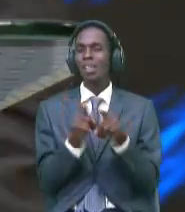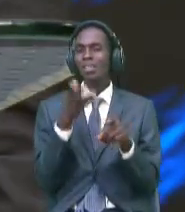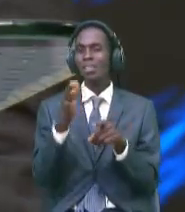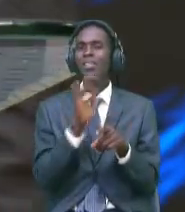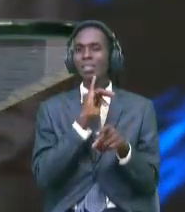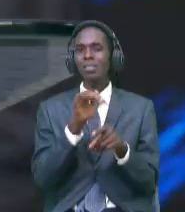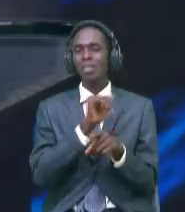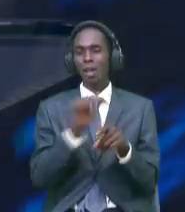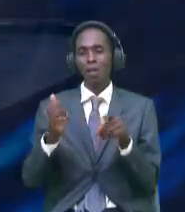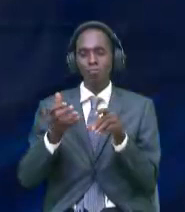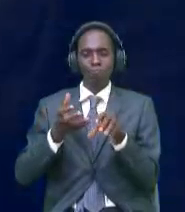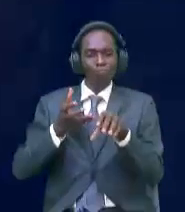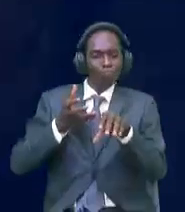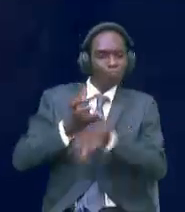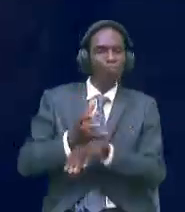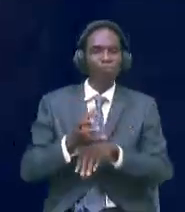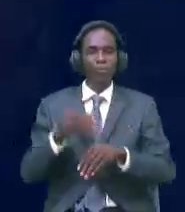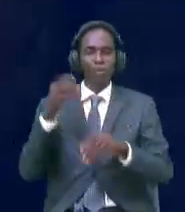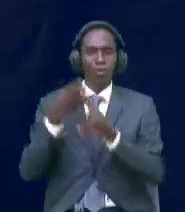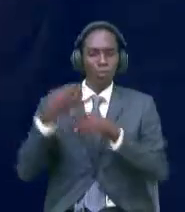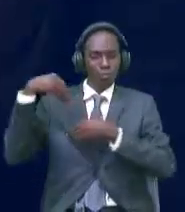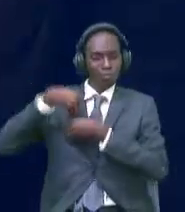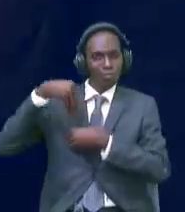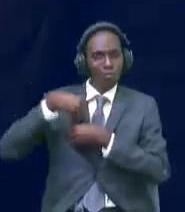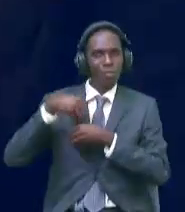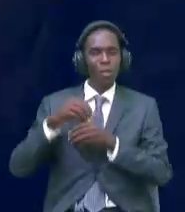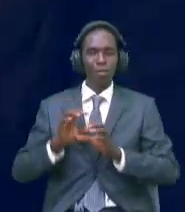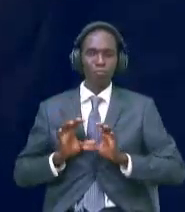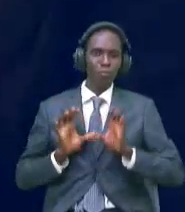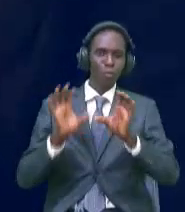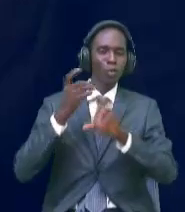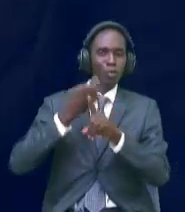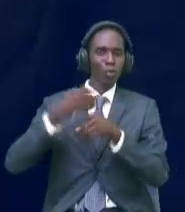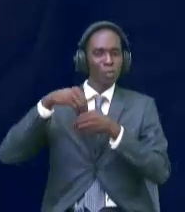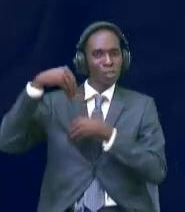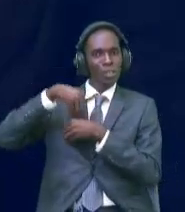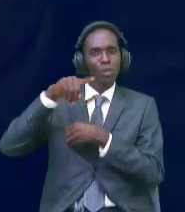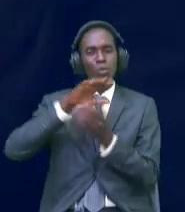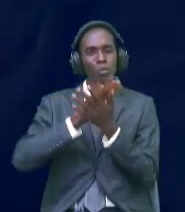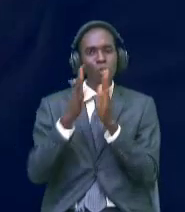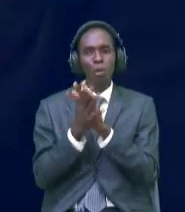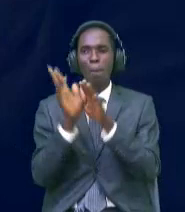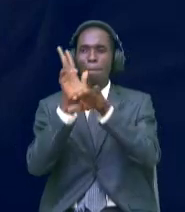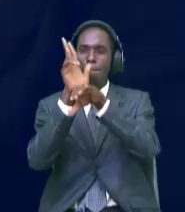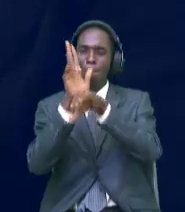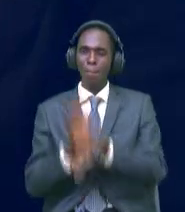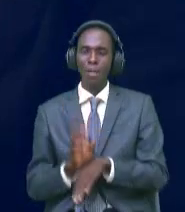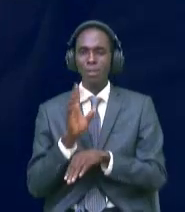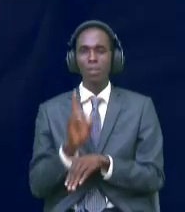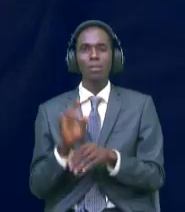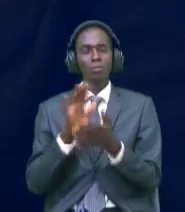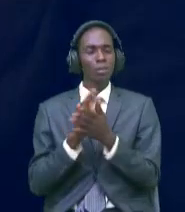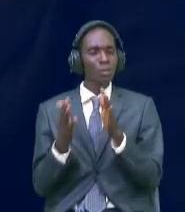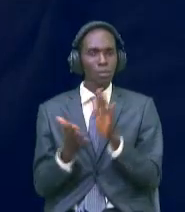compulsion from within, and you are addicted to the care, addicted to the ministry, addicted